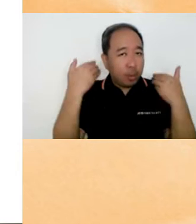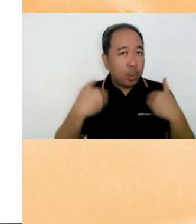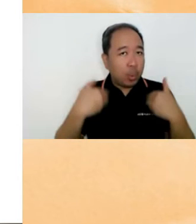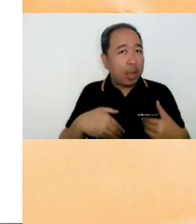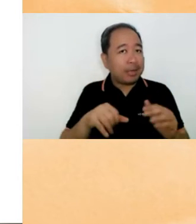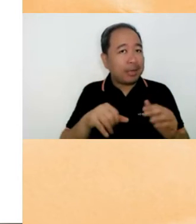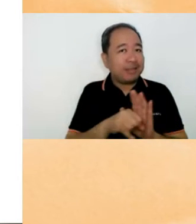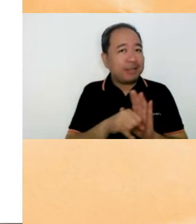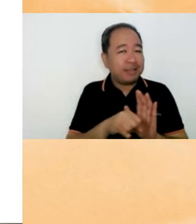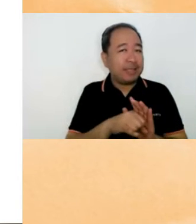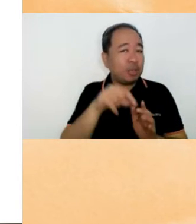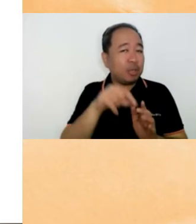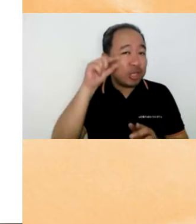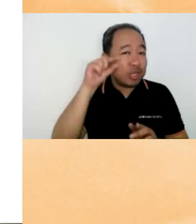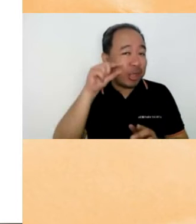young people.